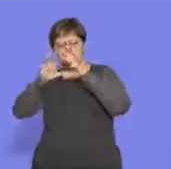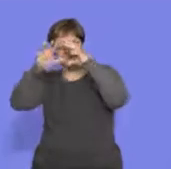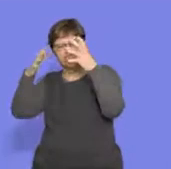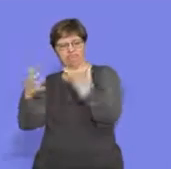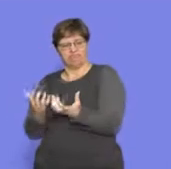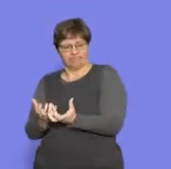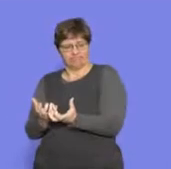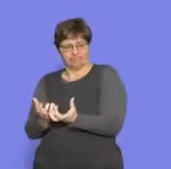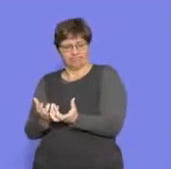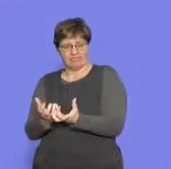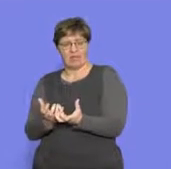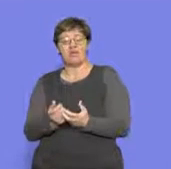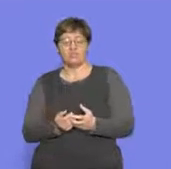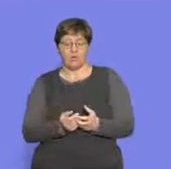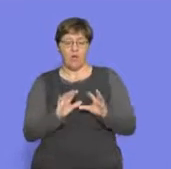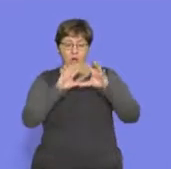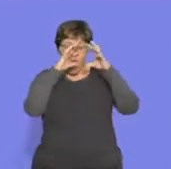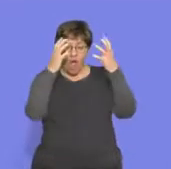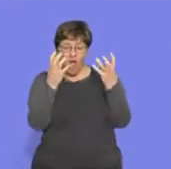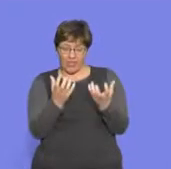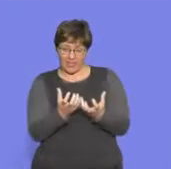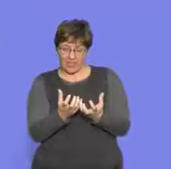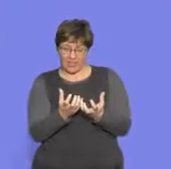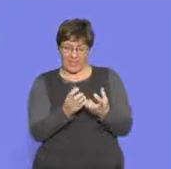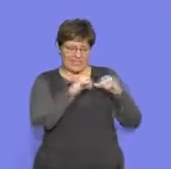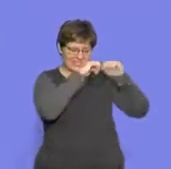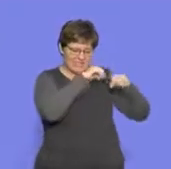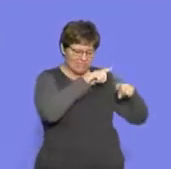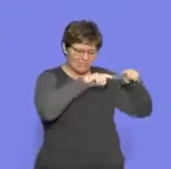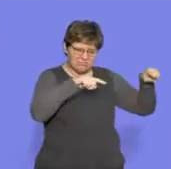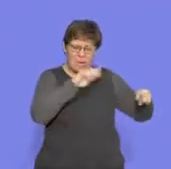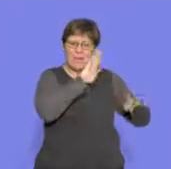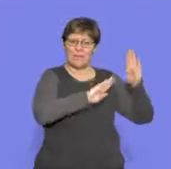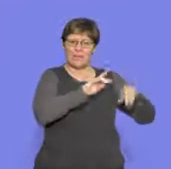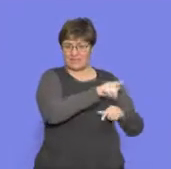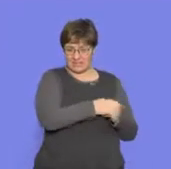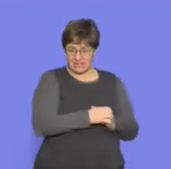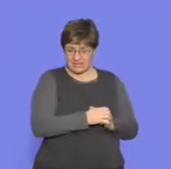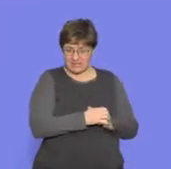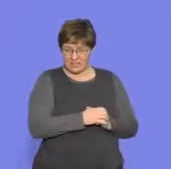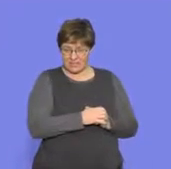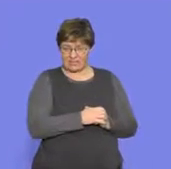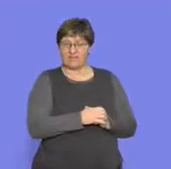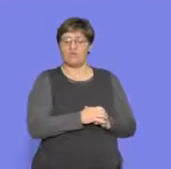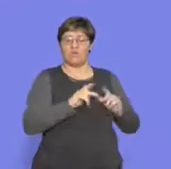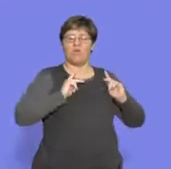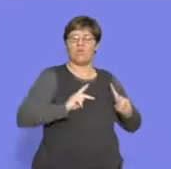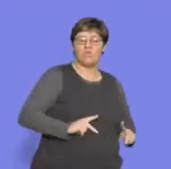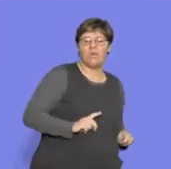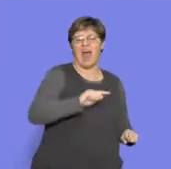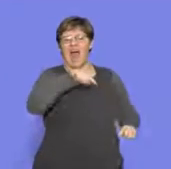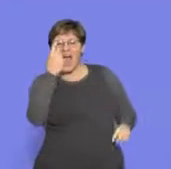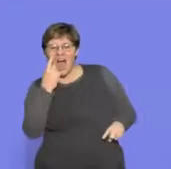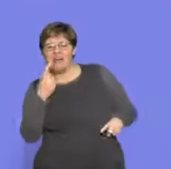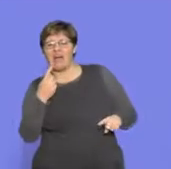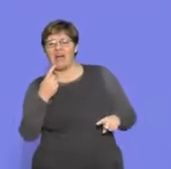that's a globe. So in terms of the Earth, we know that the biosphere is that part of the Earth's surface where